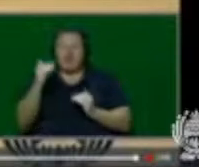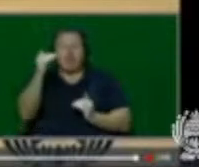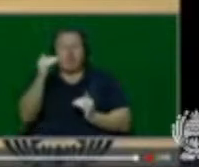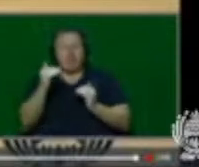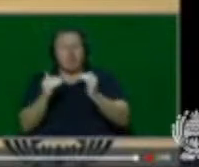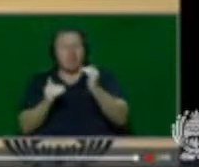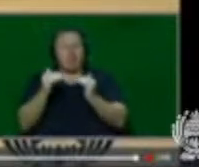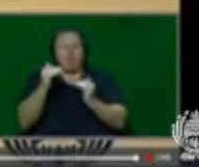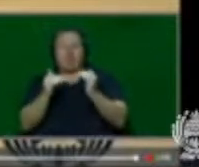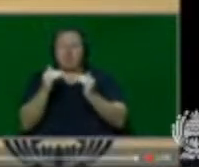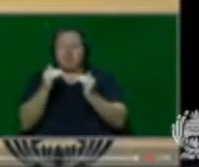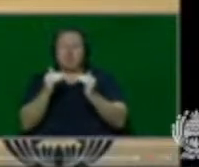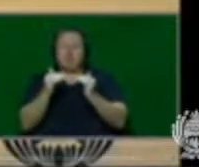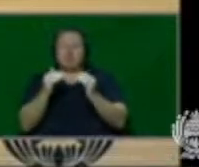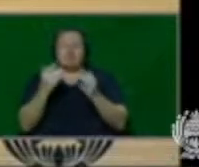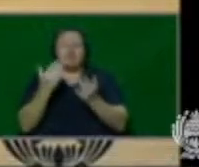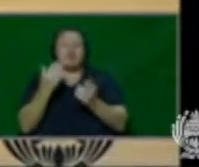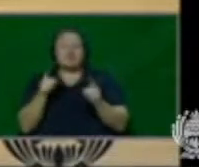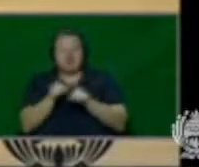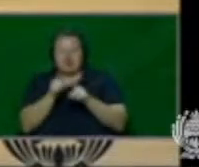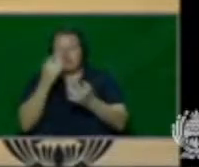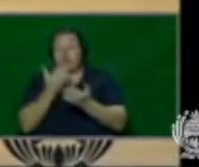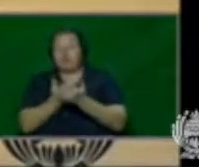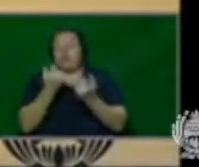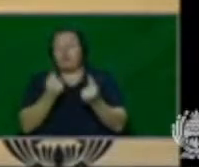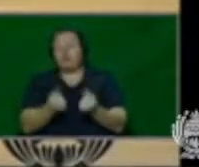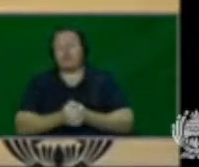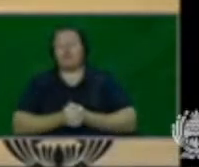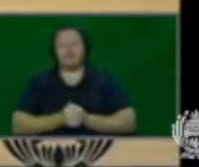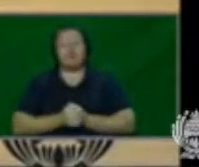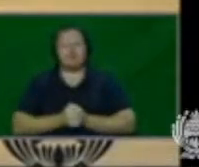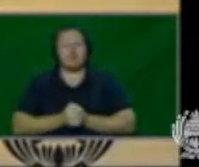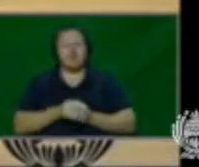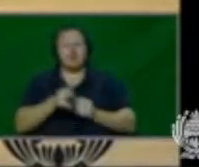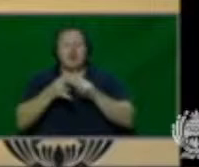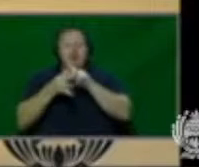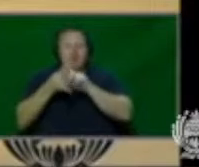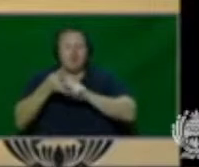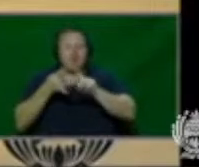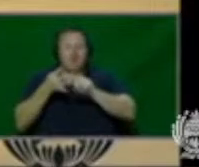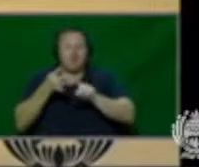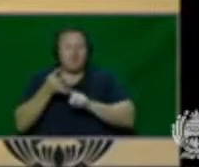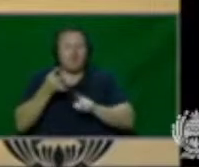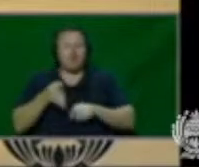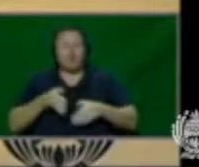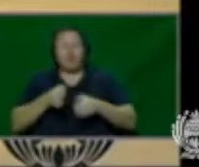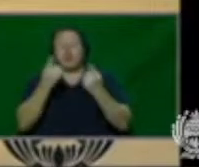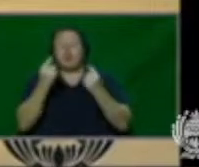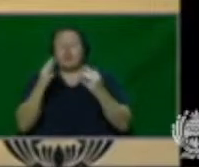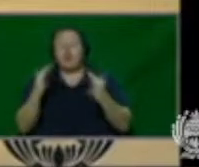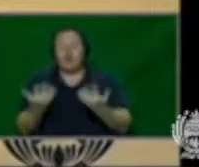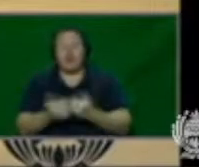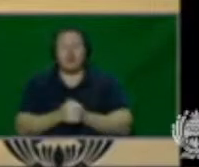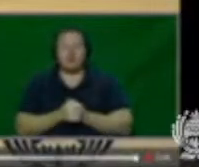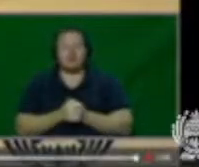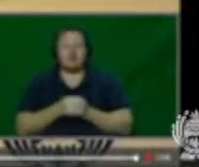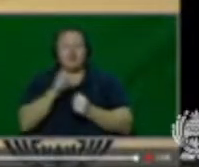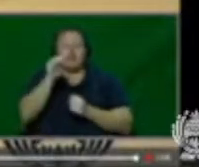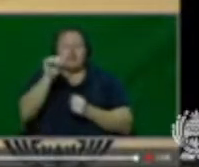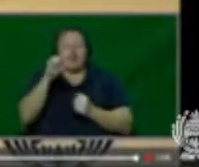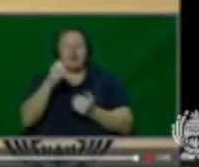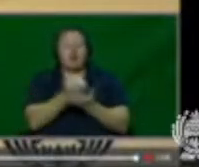To achieve faster growth remains anchored in the following 4 pillars: maintaining macroeconomic